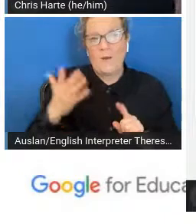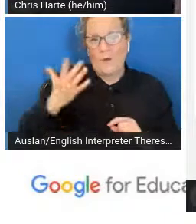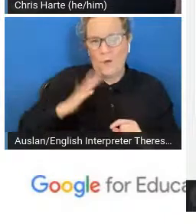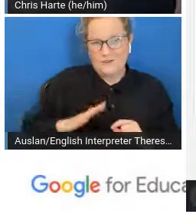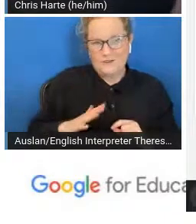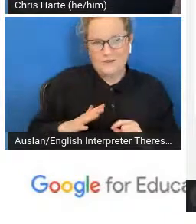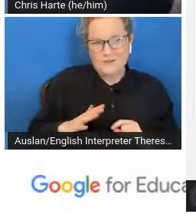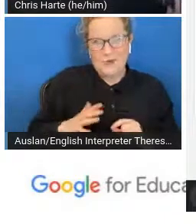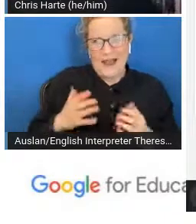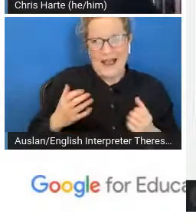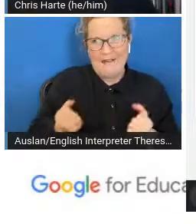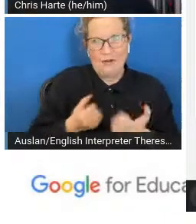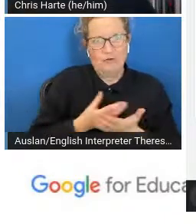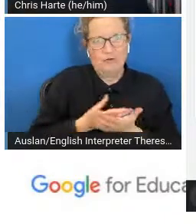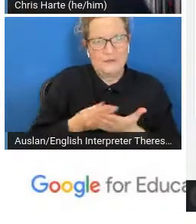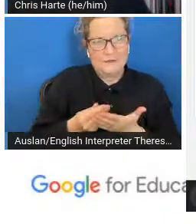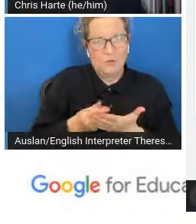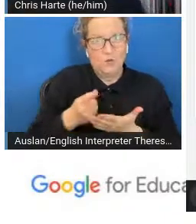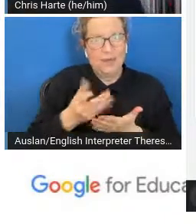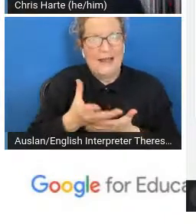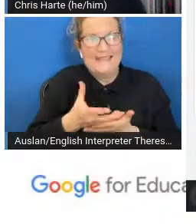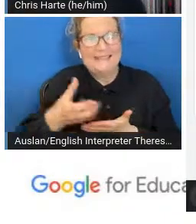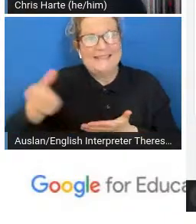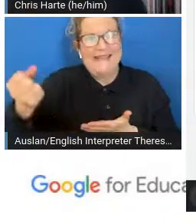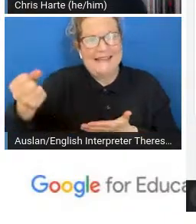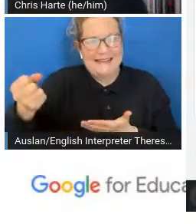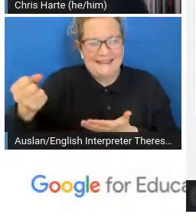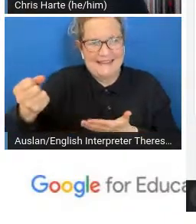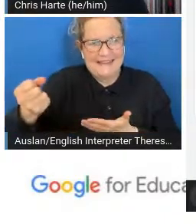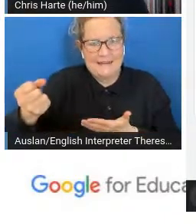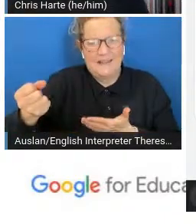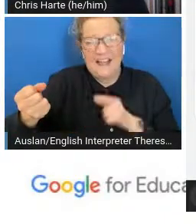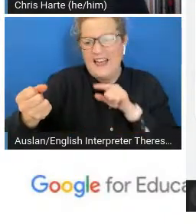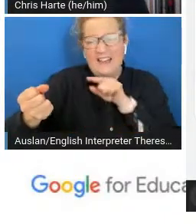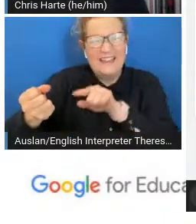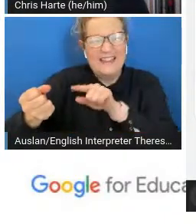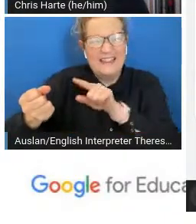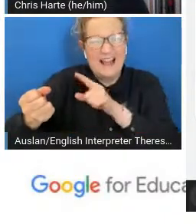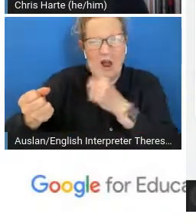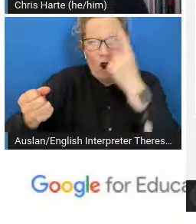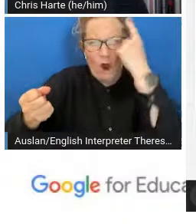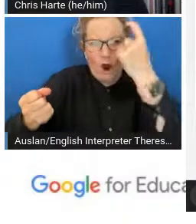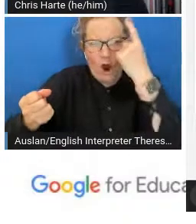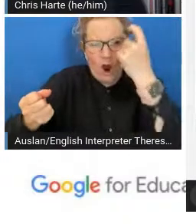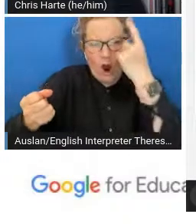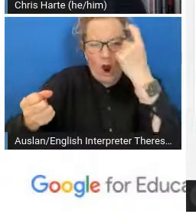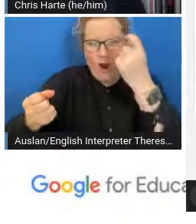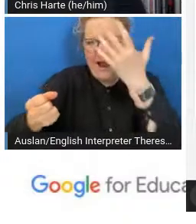a resource that you could take away with you that has just a whole bunch of ideas that you